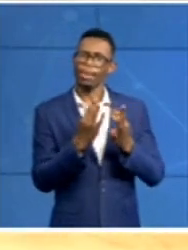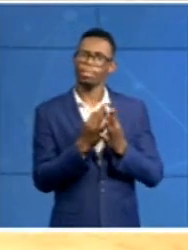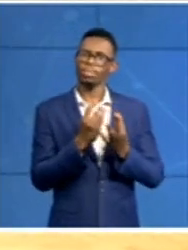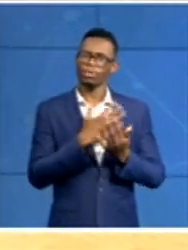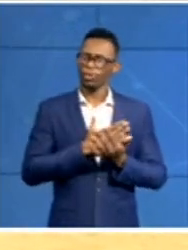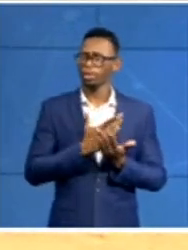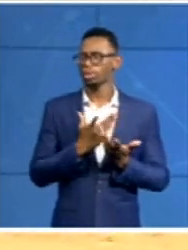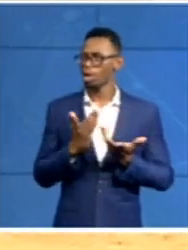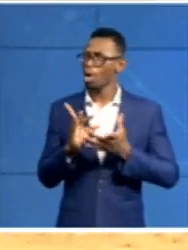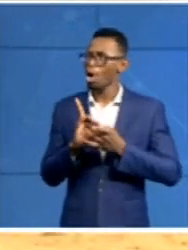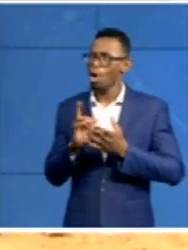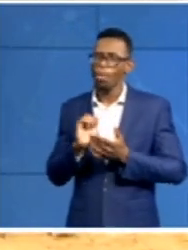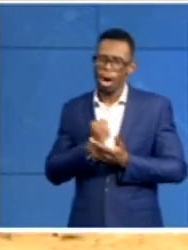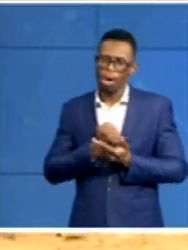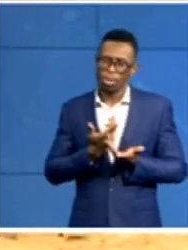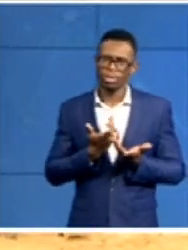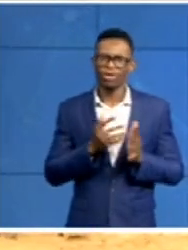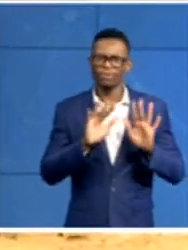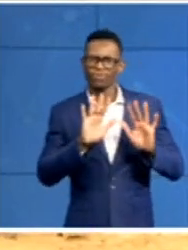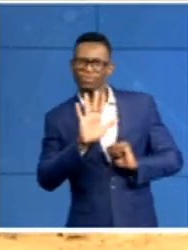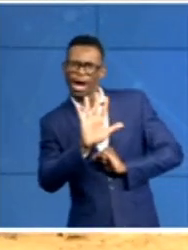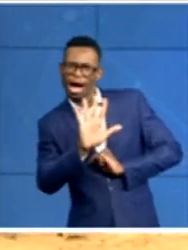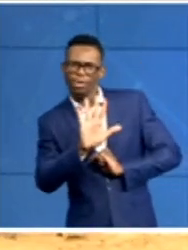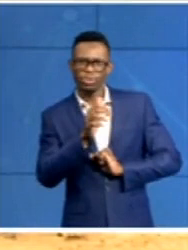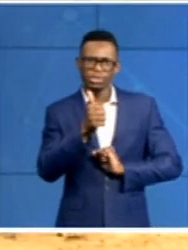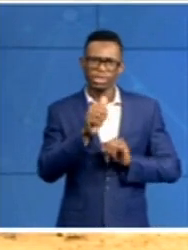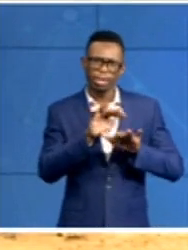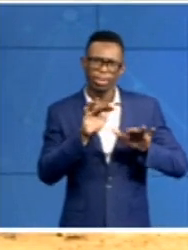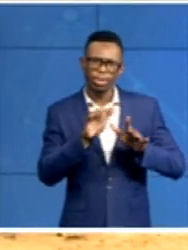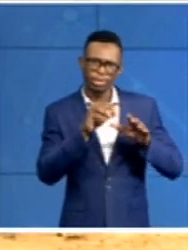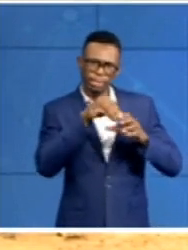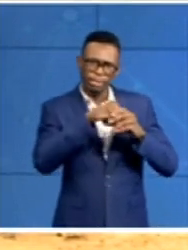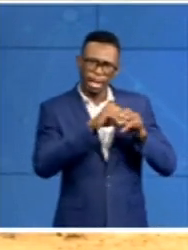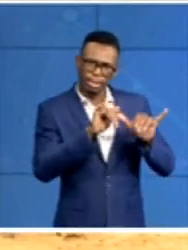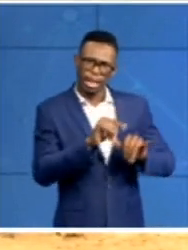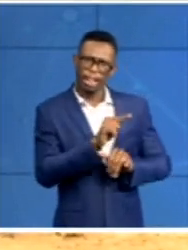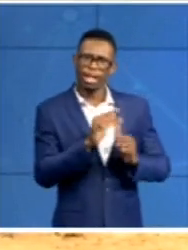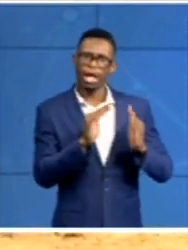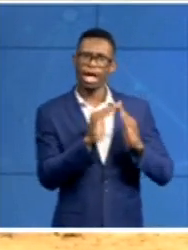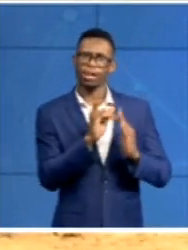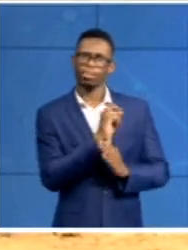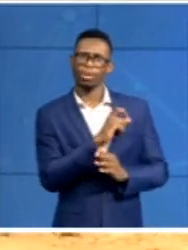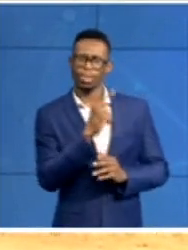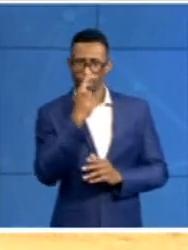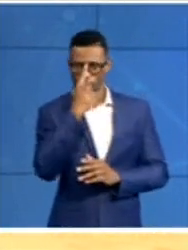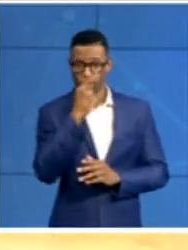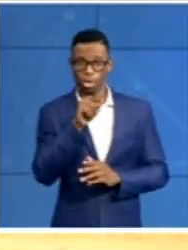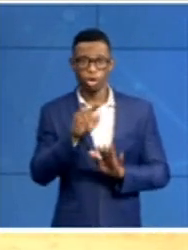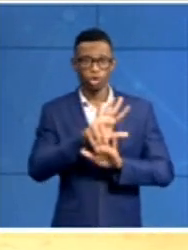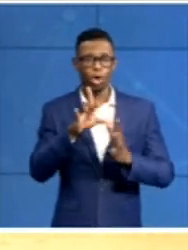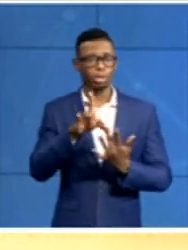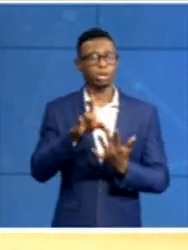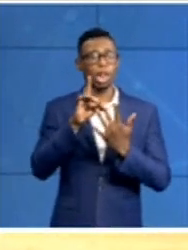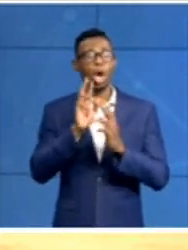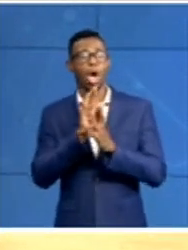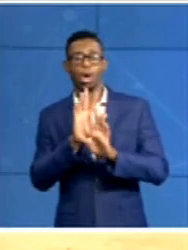five or six people are living in that house. This is not selective reporting. This is just a tip of the iceberg. It gives